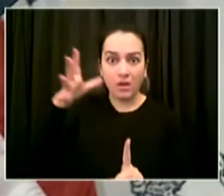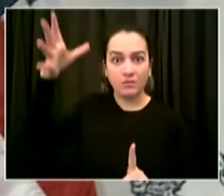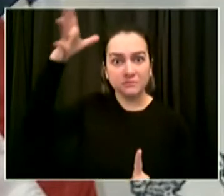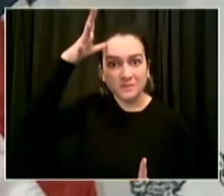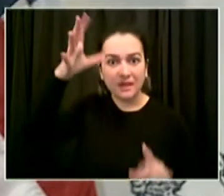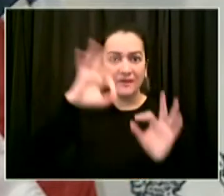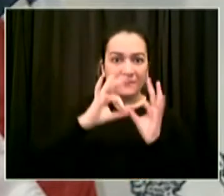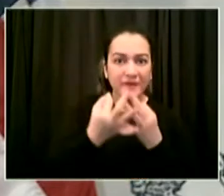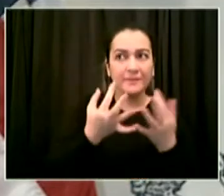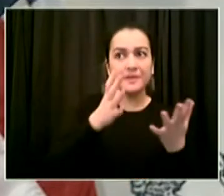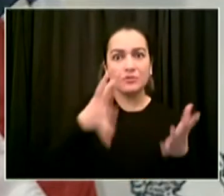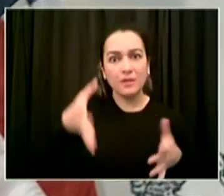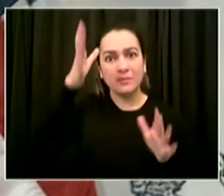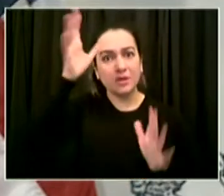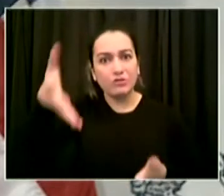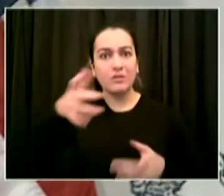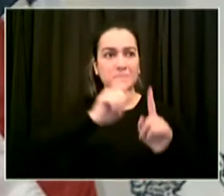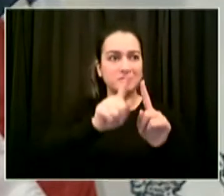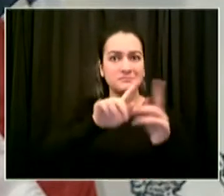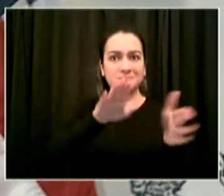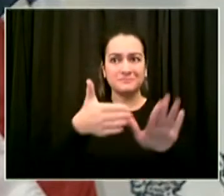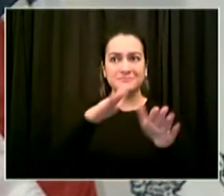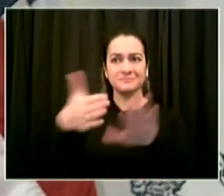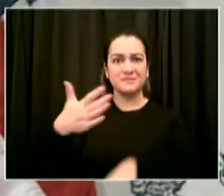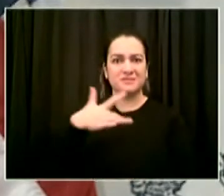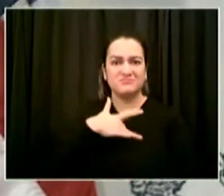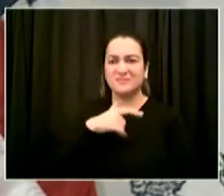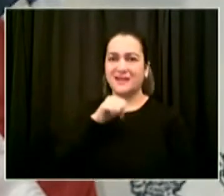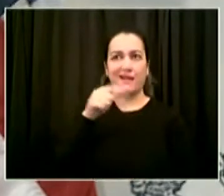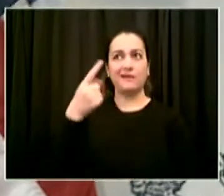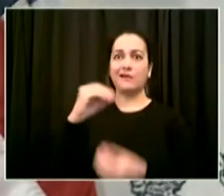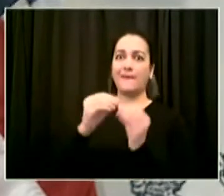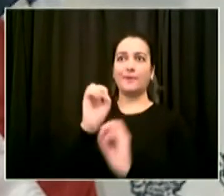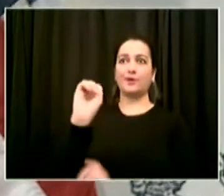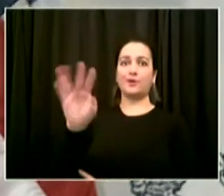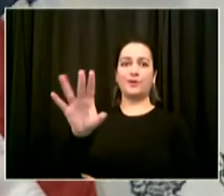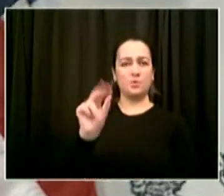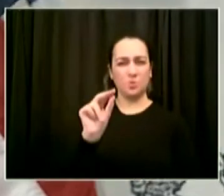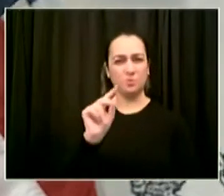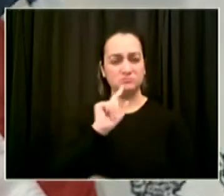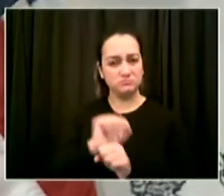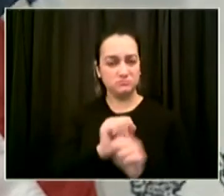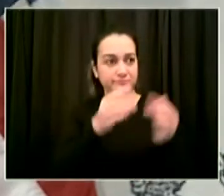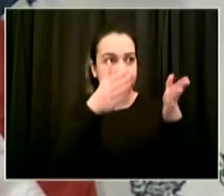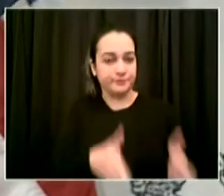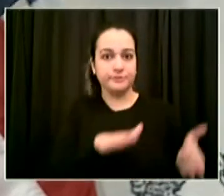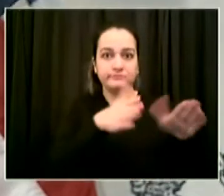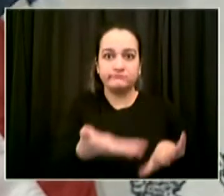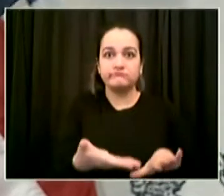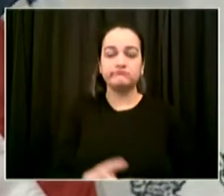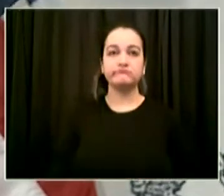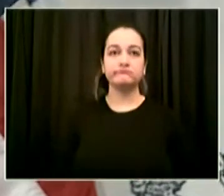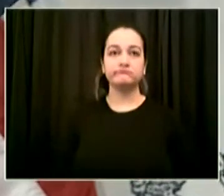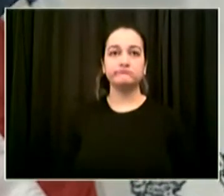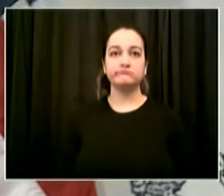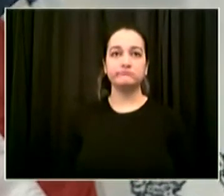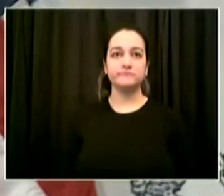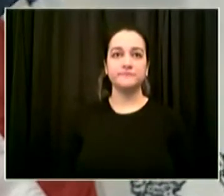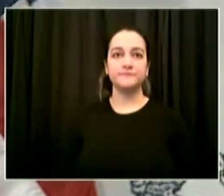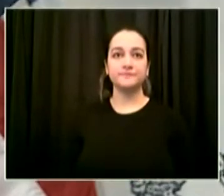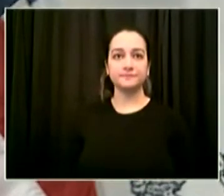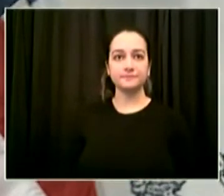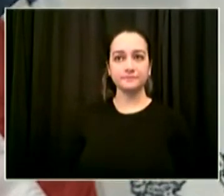families missing someone dear to them. And, you know, for so many people, and I talk